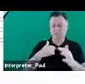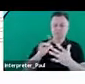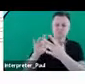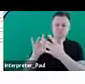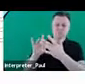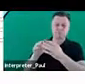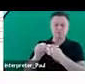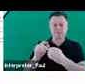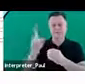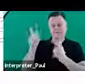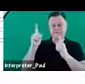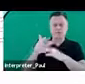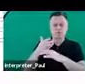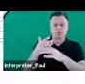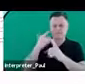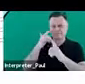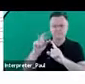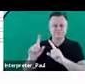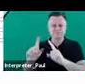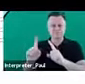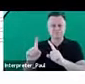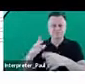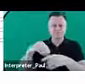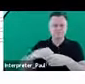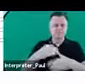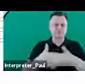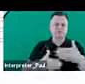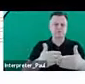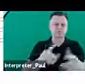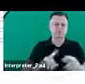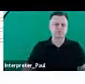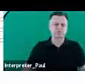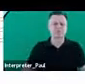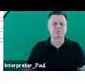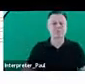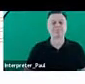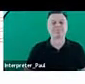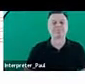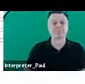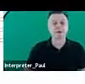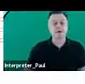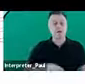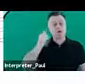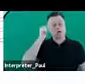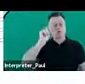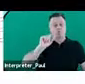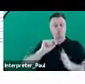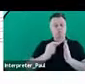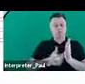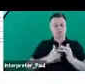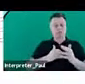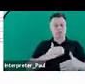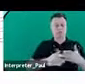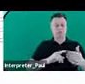employer to find out what that process is. Once you know what the process is, for each